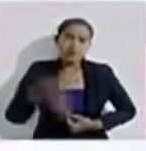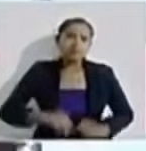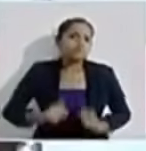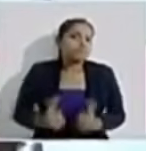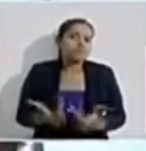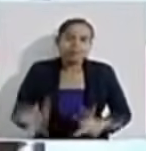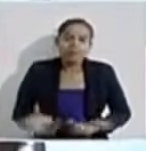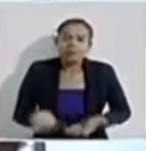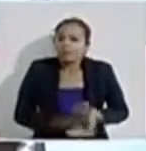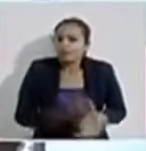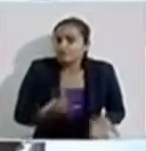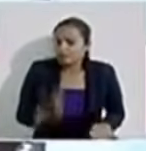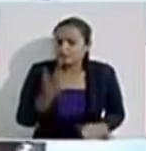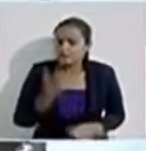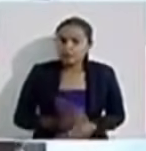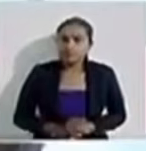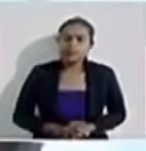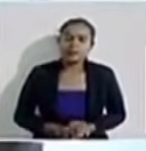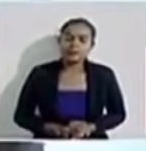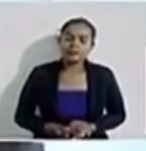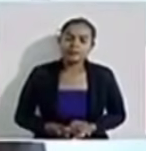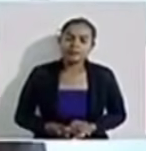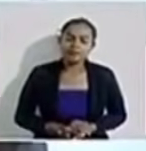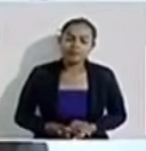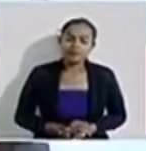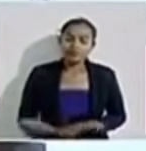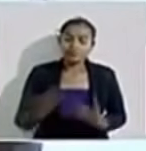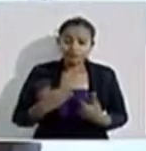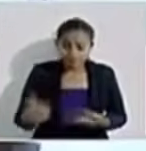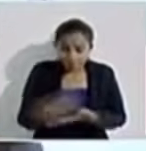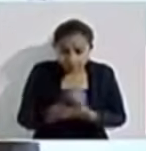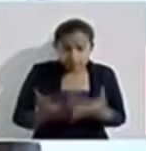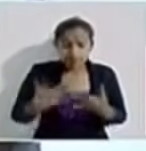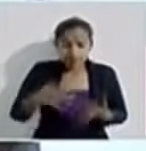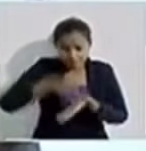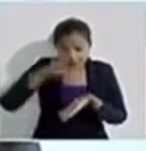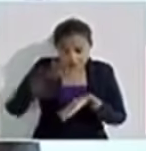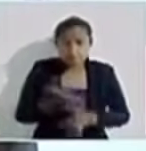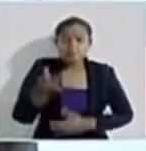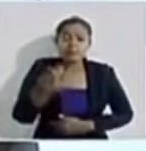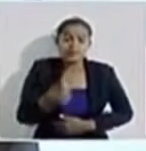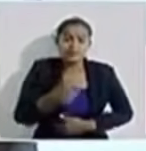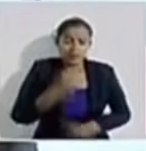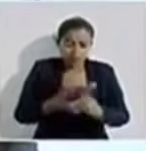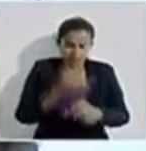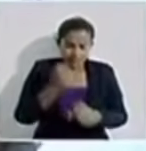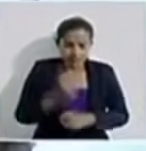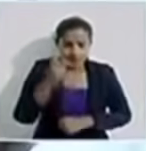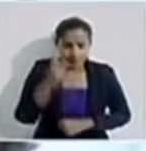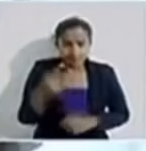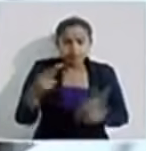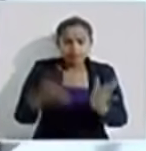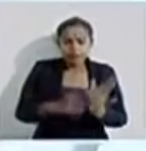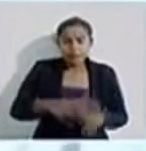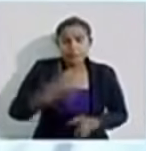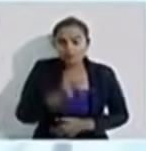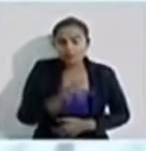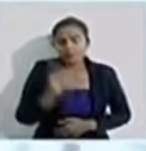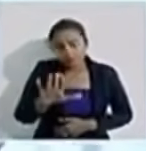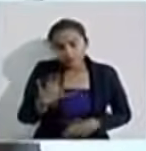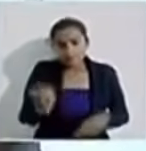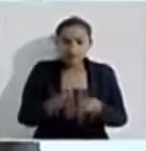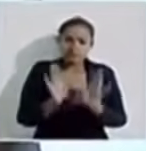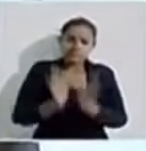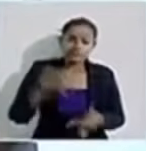All we want is a guaranteed price. Purchase a kilo of nadu at 65 rupees, samba at 75 rupees and kiri samba at